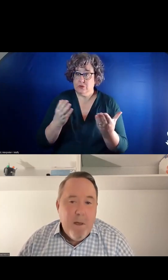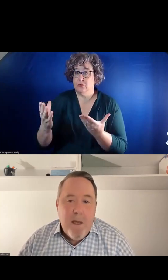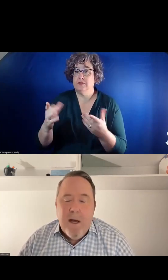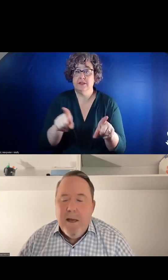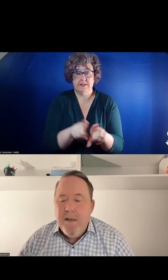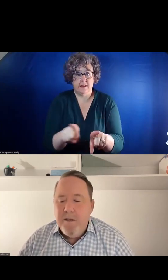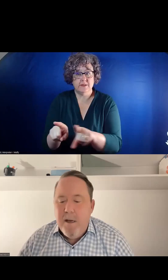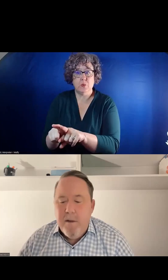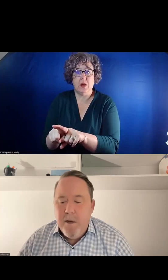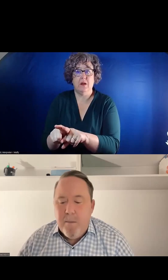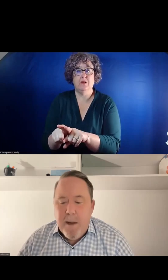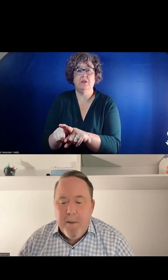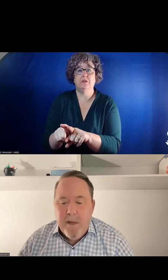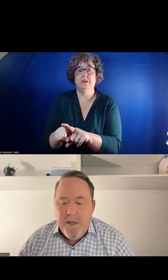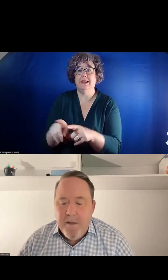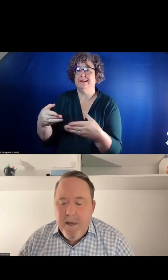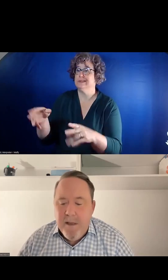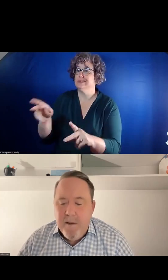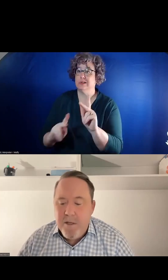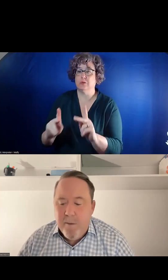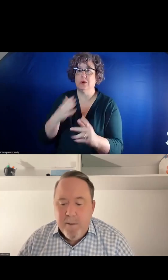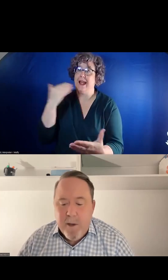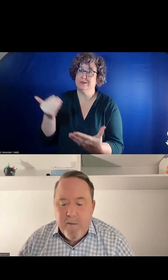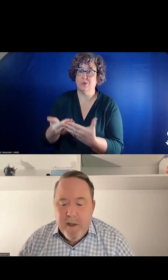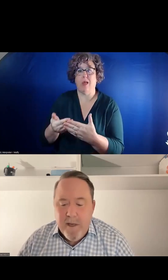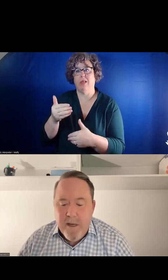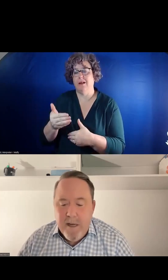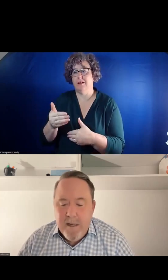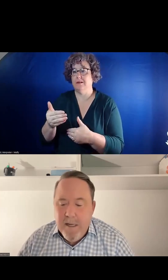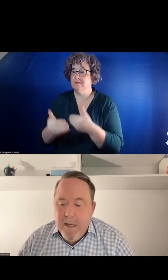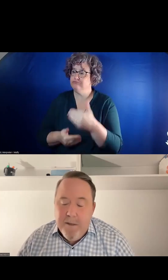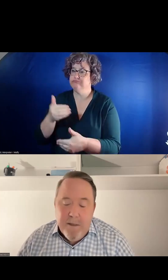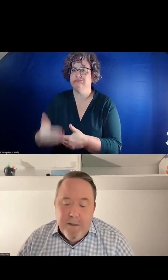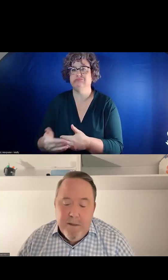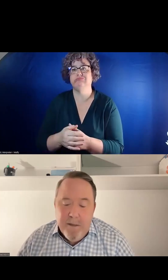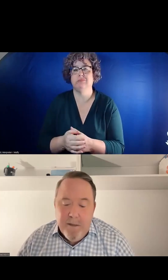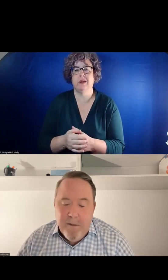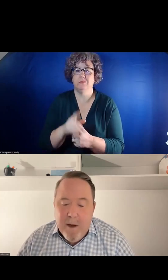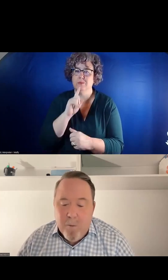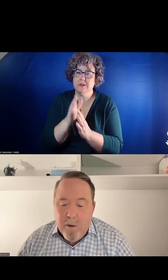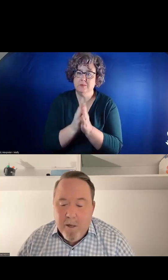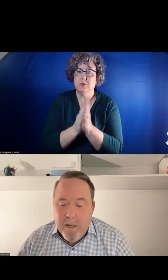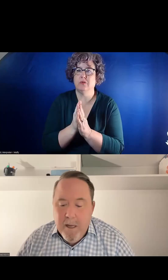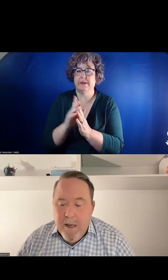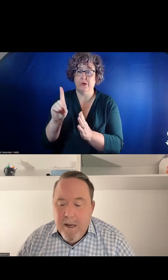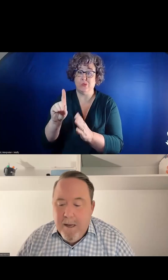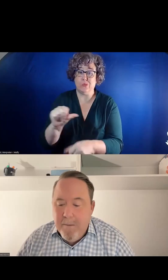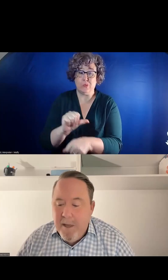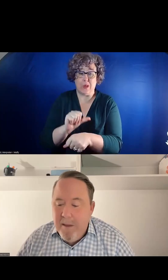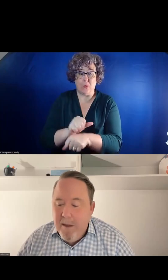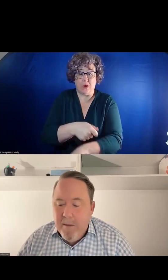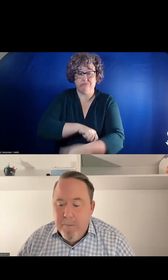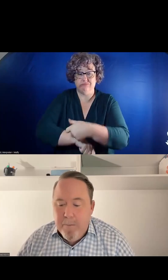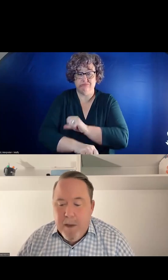well as the general population, and they're extremely motivated to do that work.